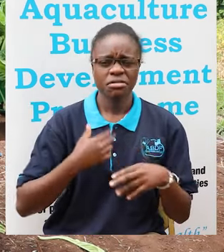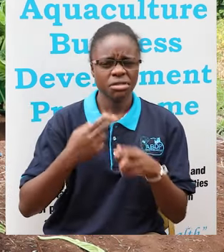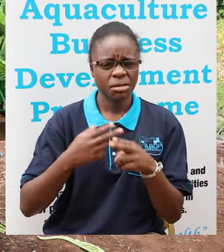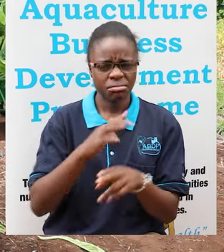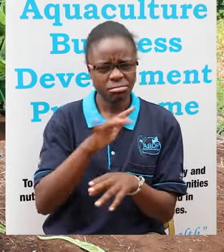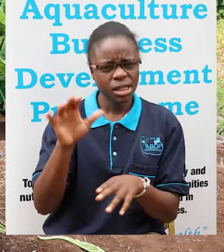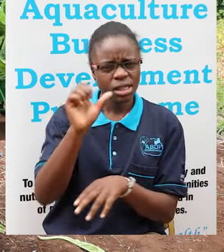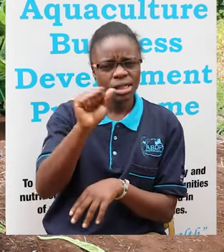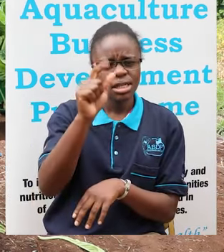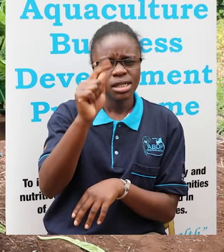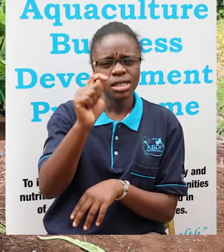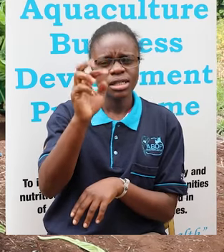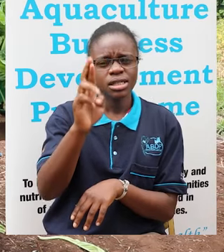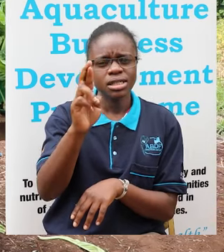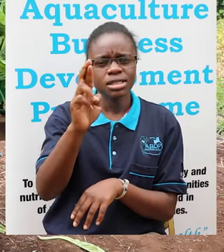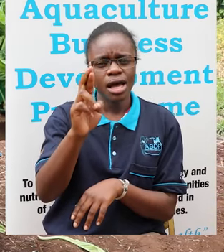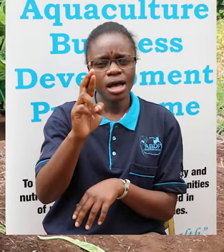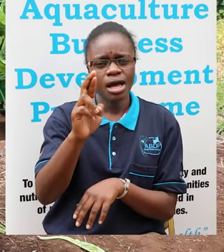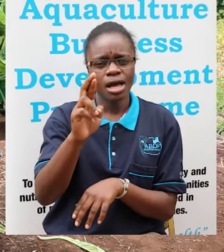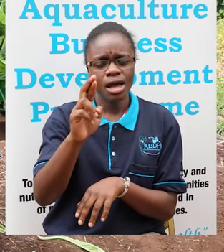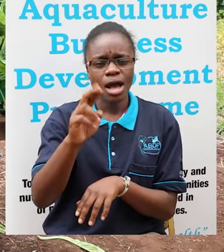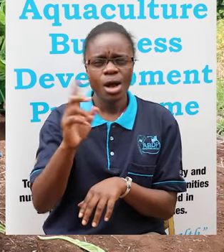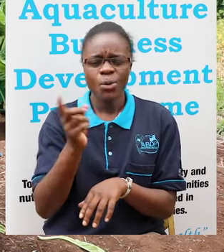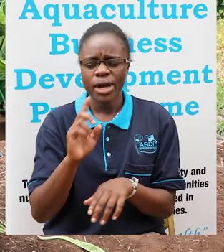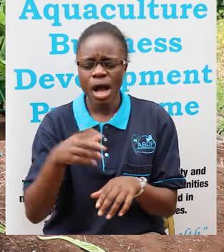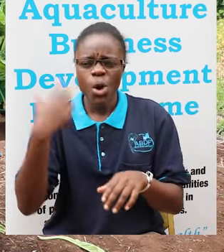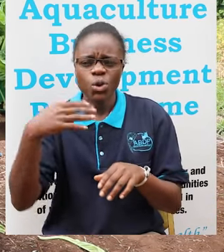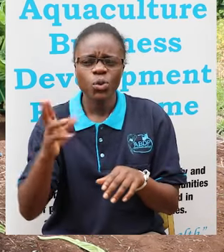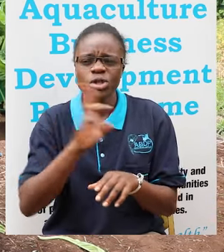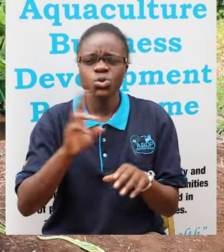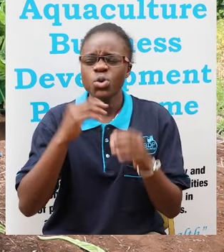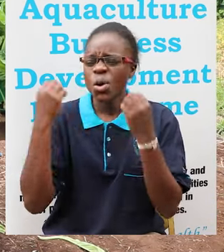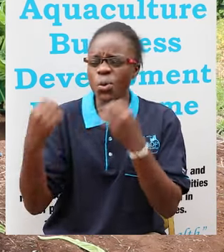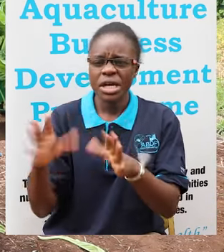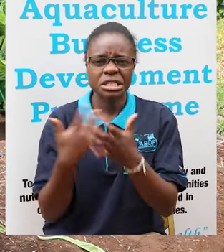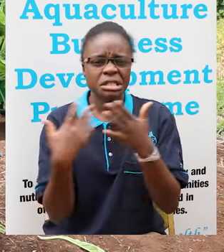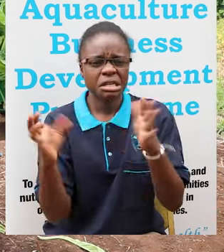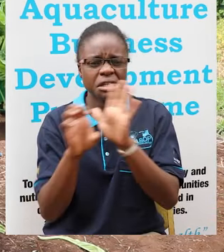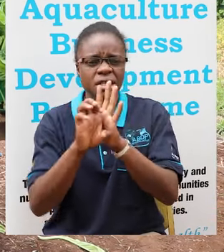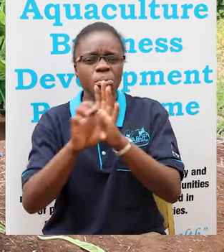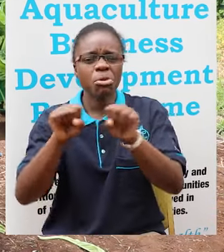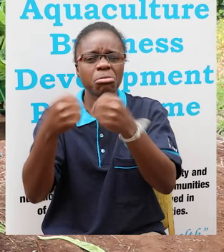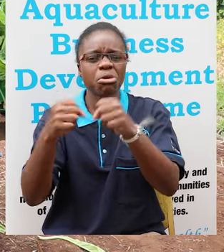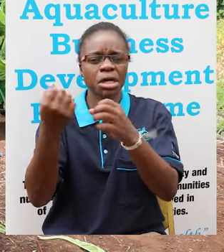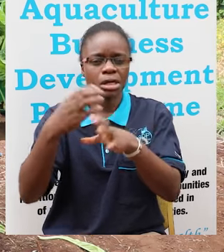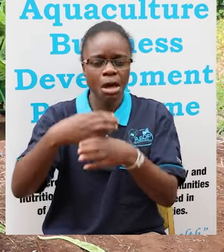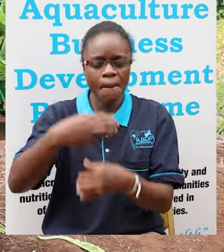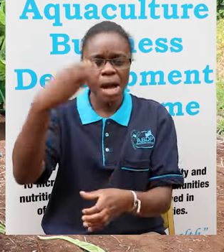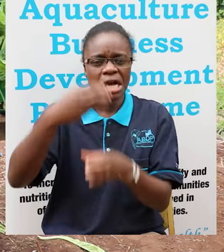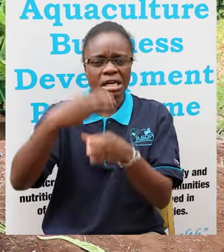garden. Again, we use waste materials, what we would call waste materials, like broken